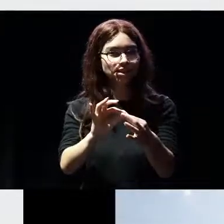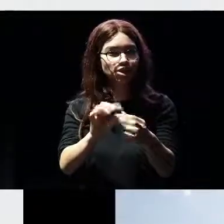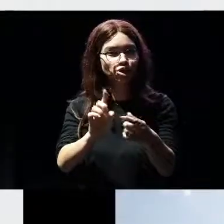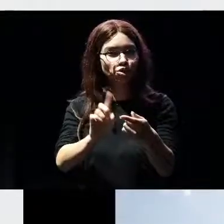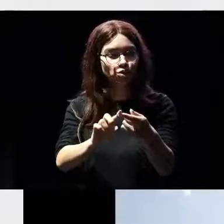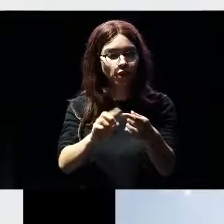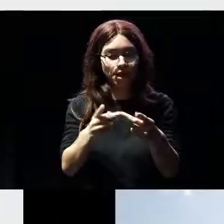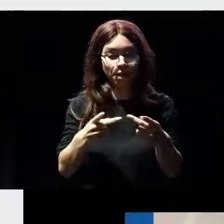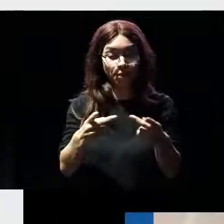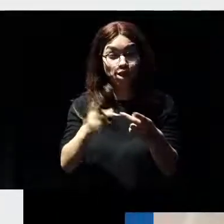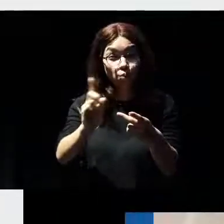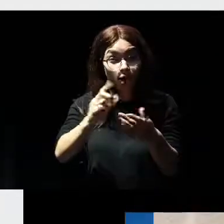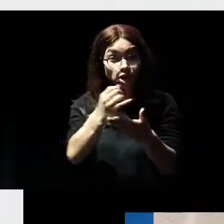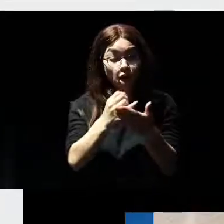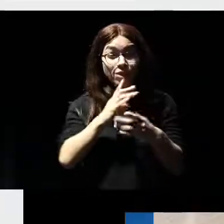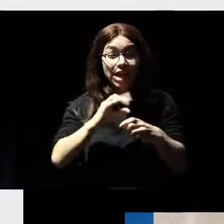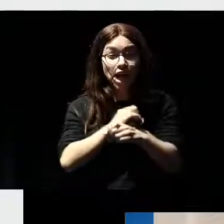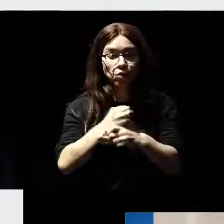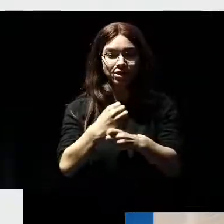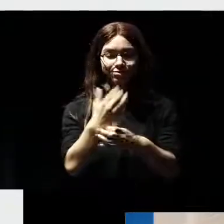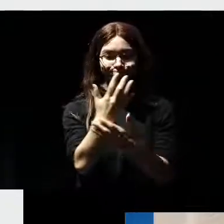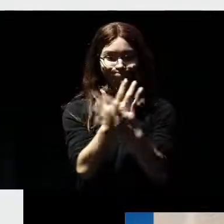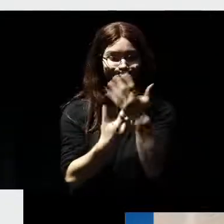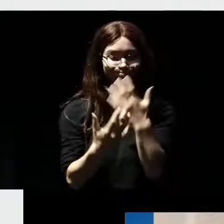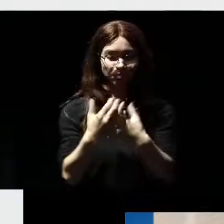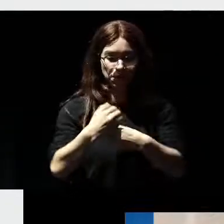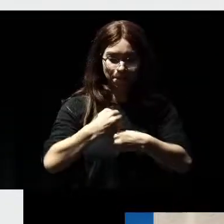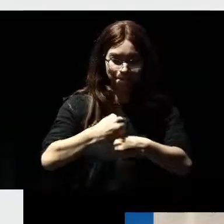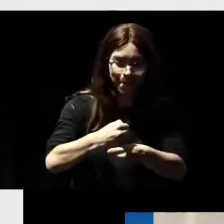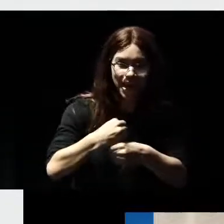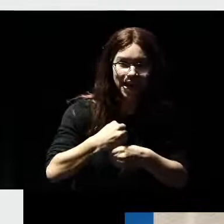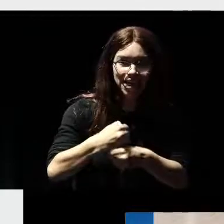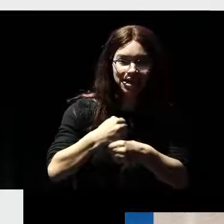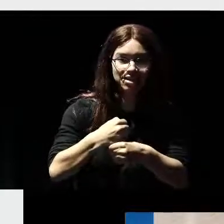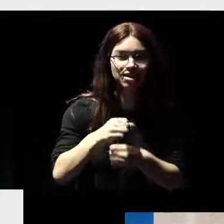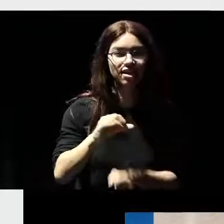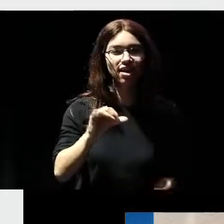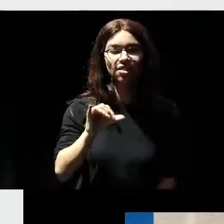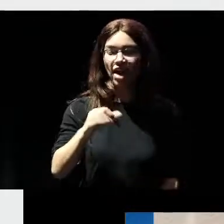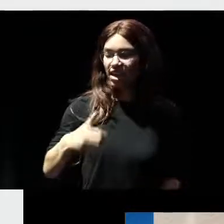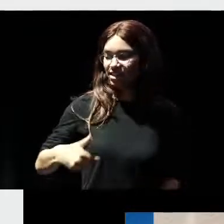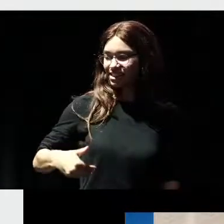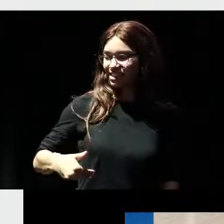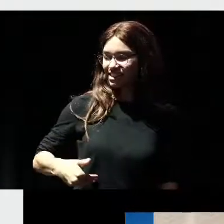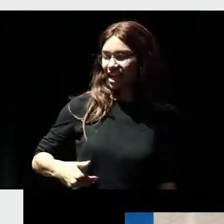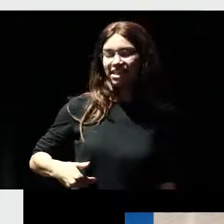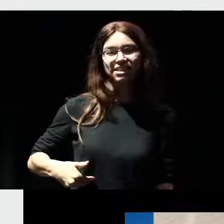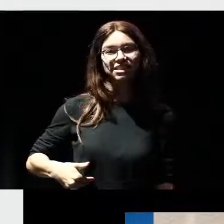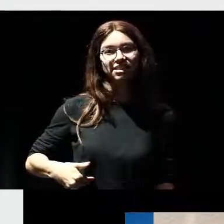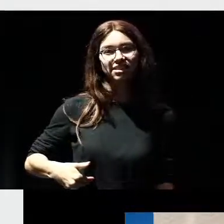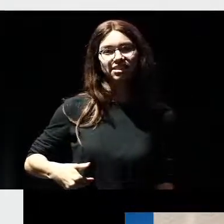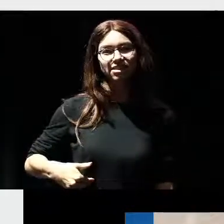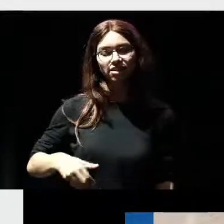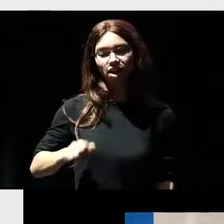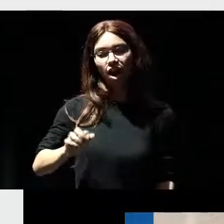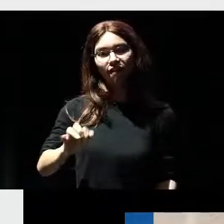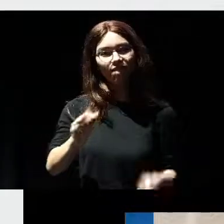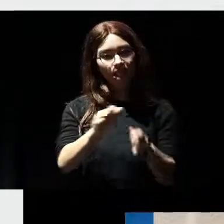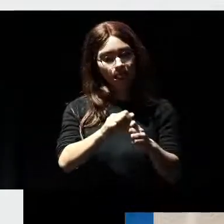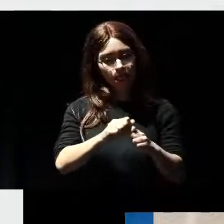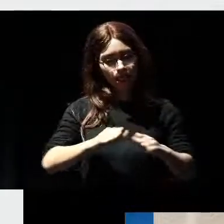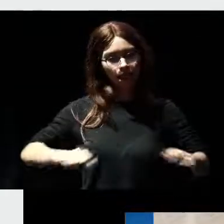art was made? I think that sense of that landscape